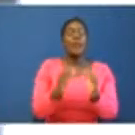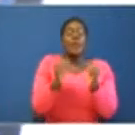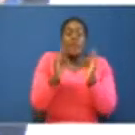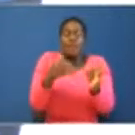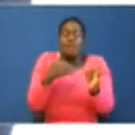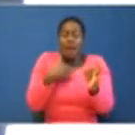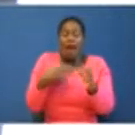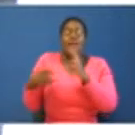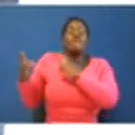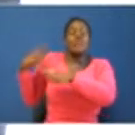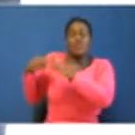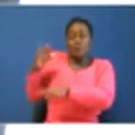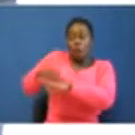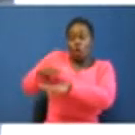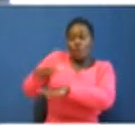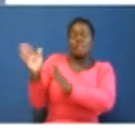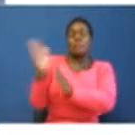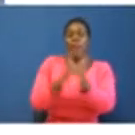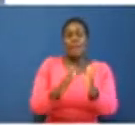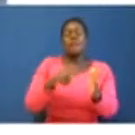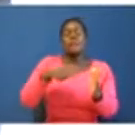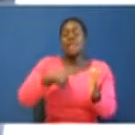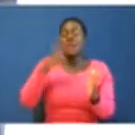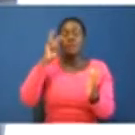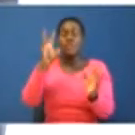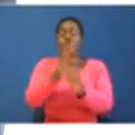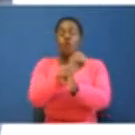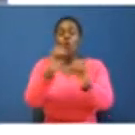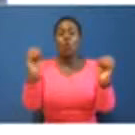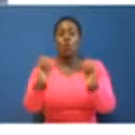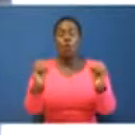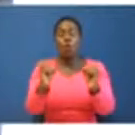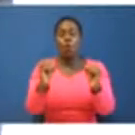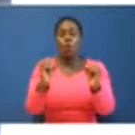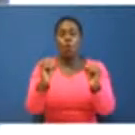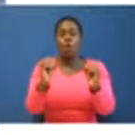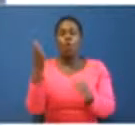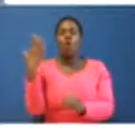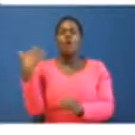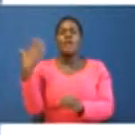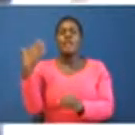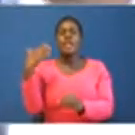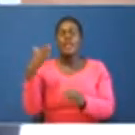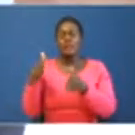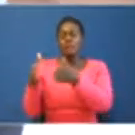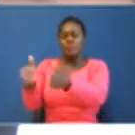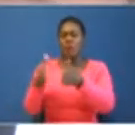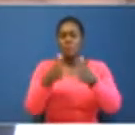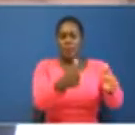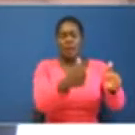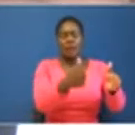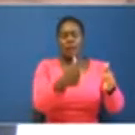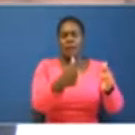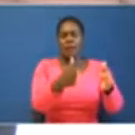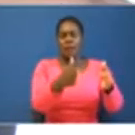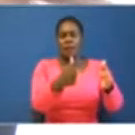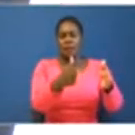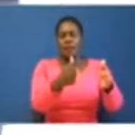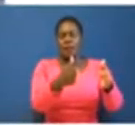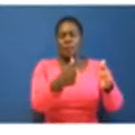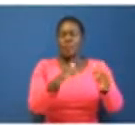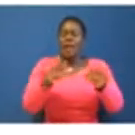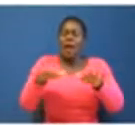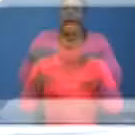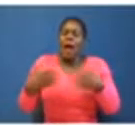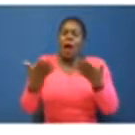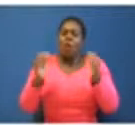they are making reference to this plan we will not have seen the green terminus where it is my brother is a planner